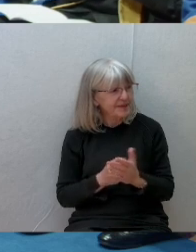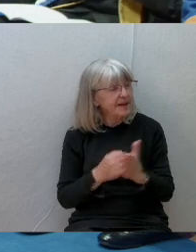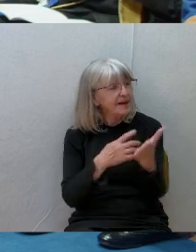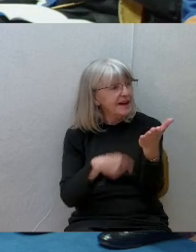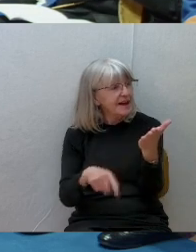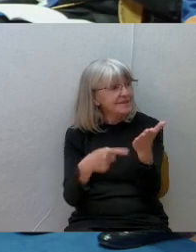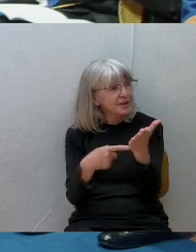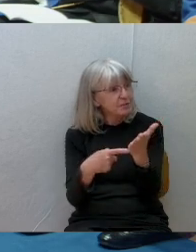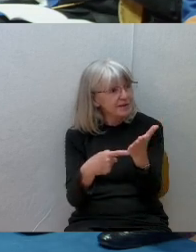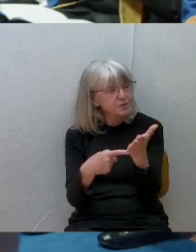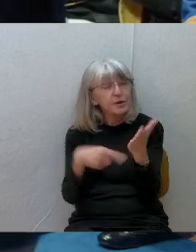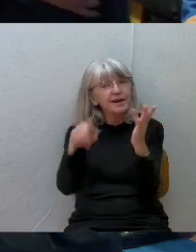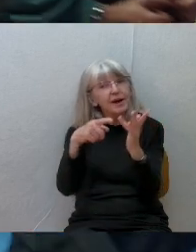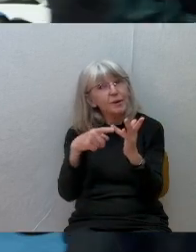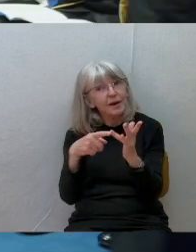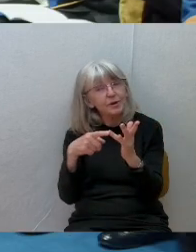Temitope Olukolojo.